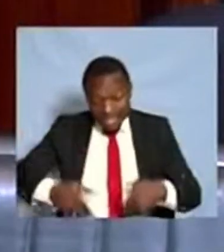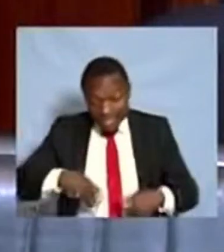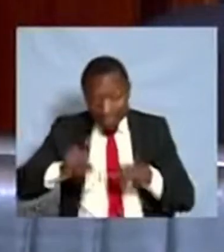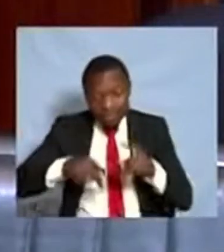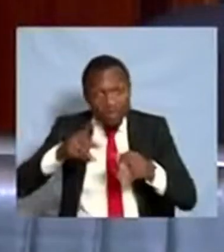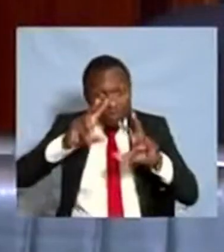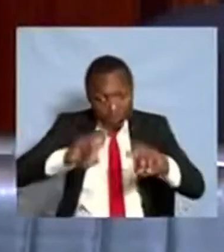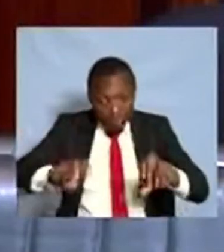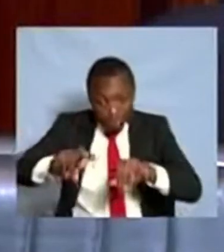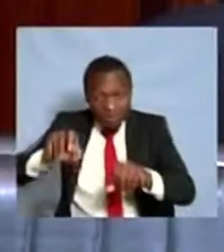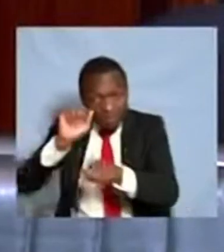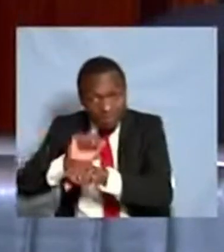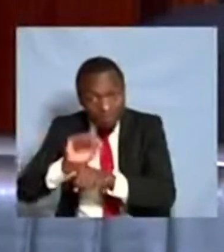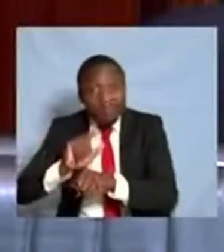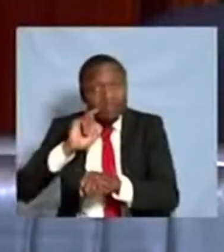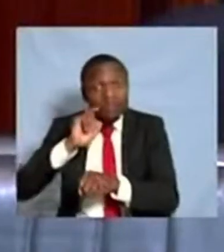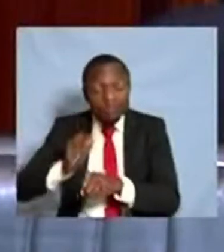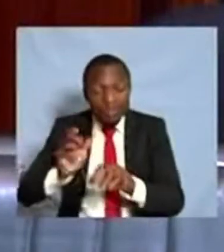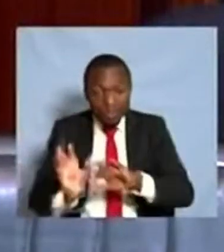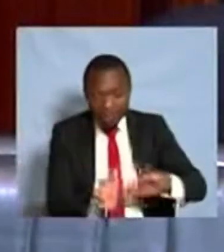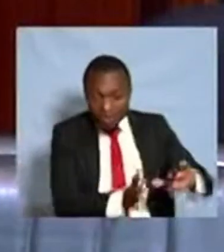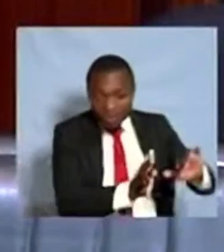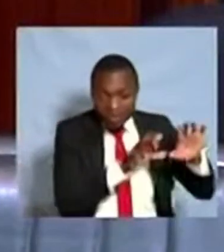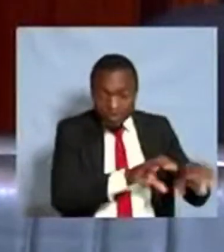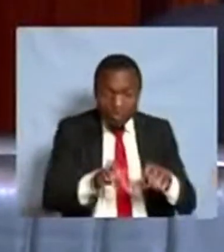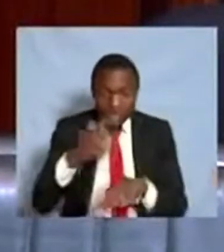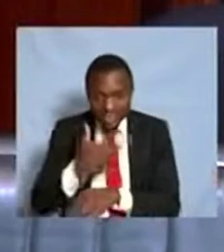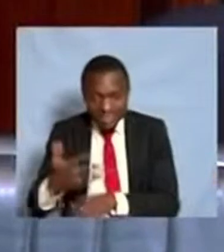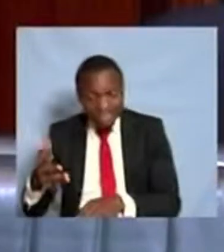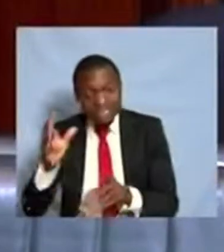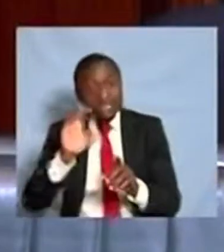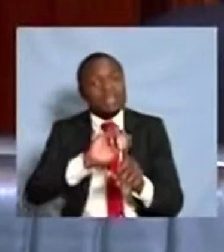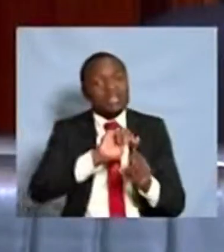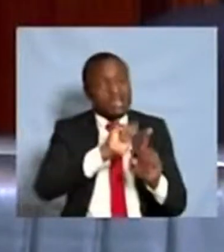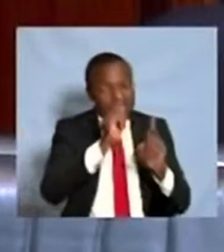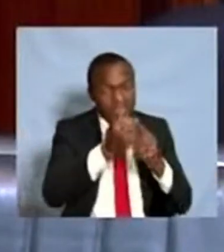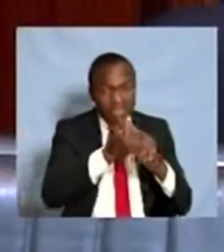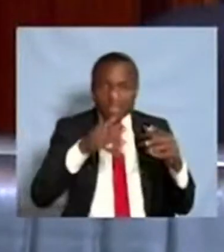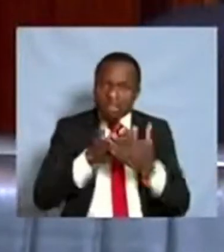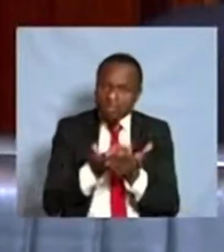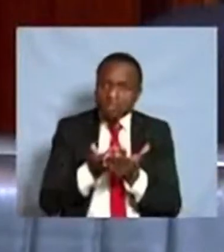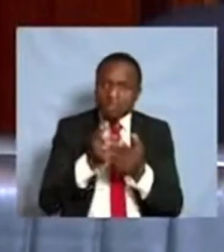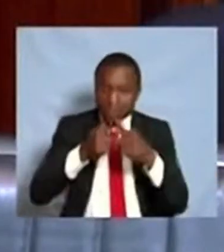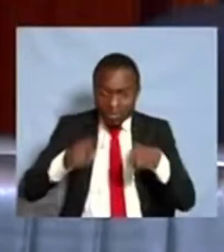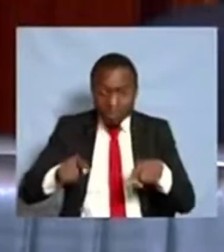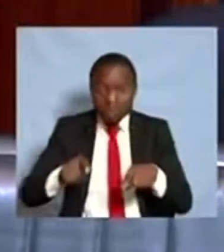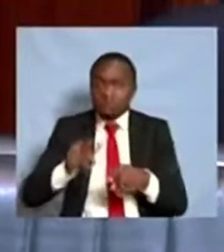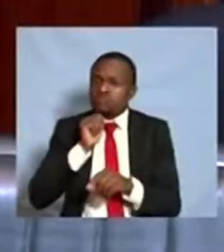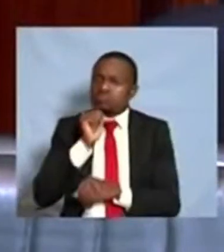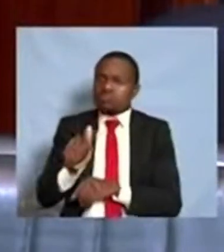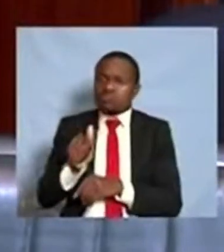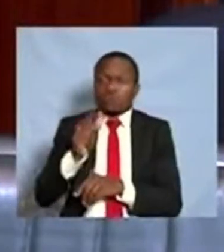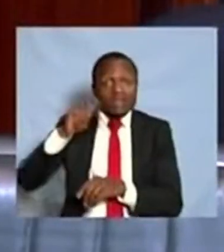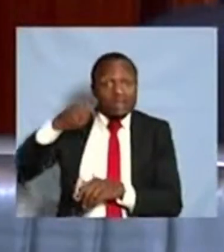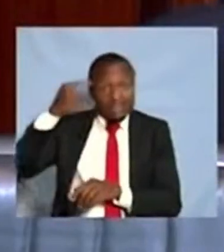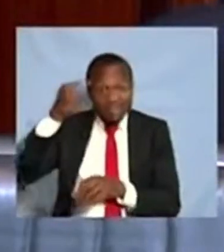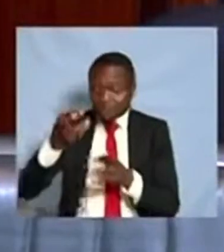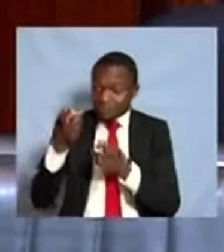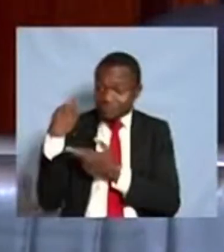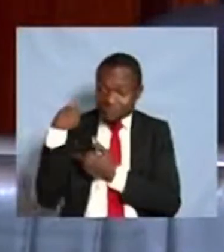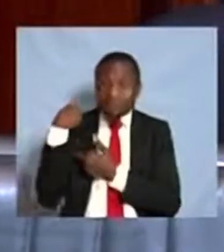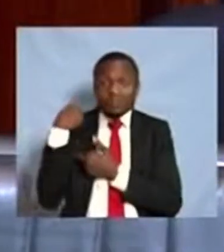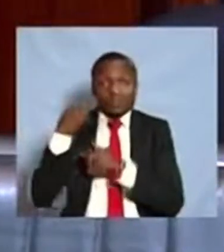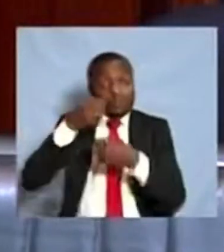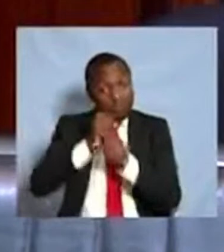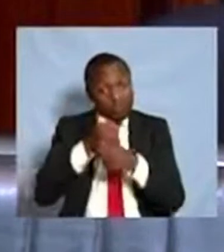to move away from doing things traditionally from the way we always do them. It's not government's responsibility to